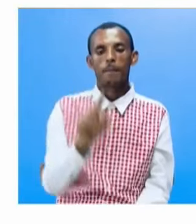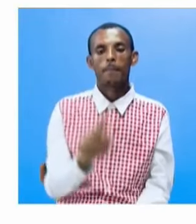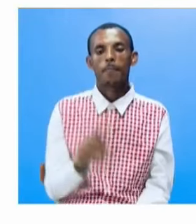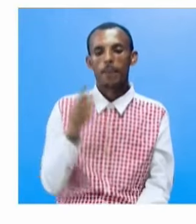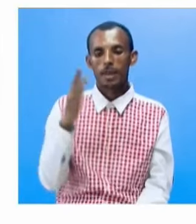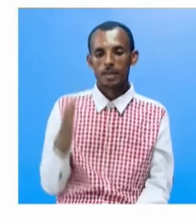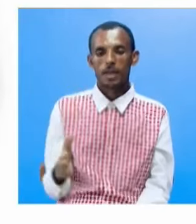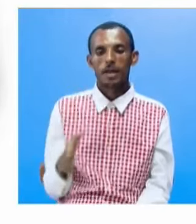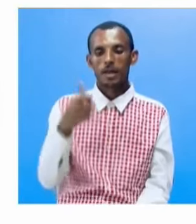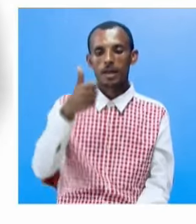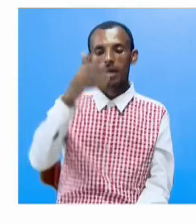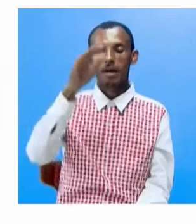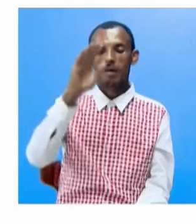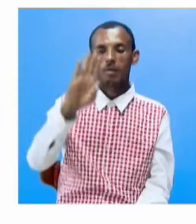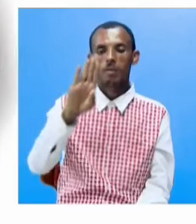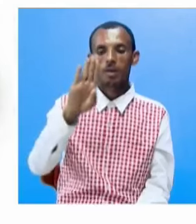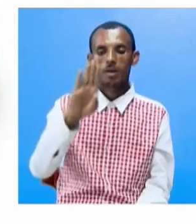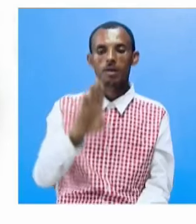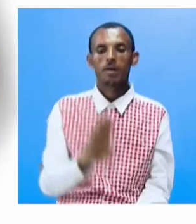side AB